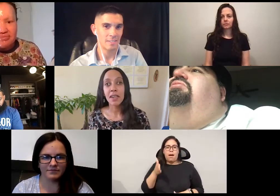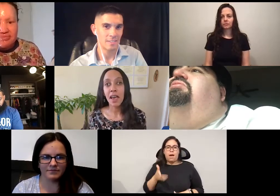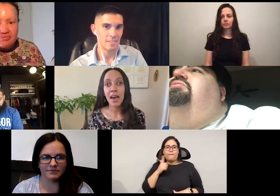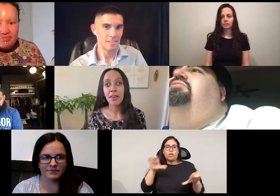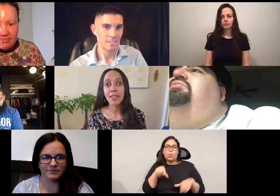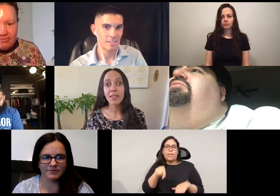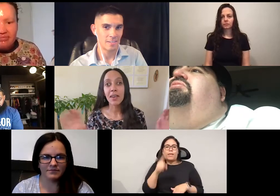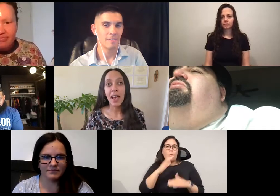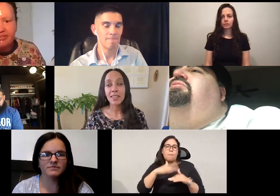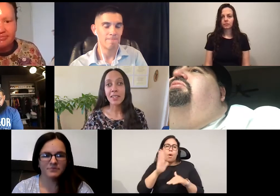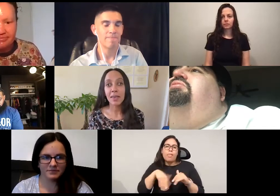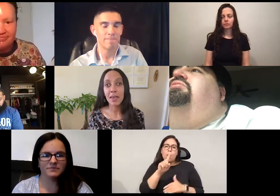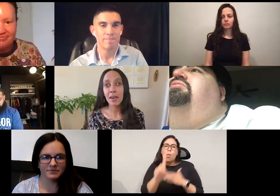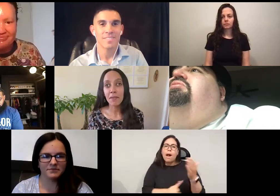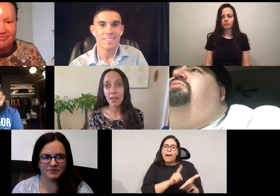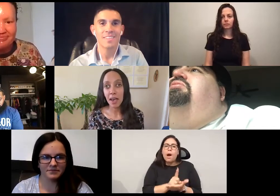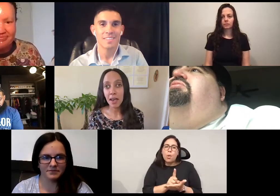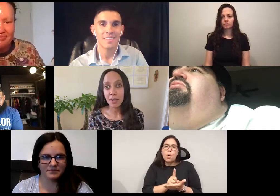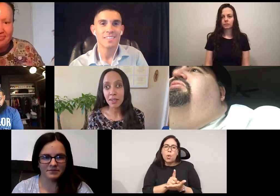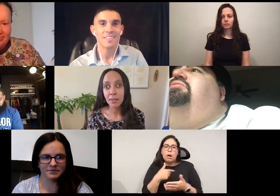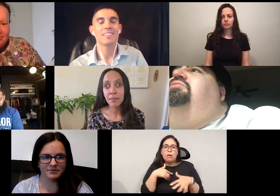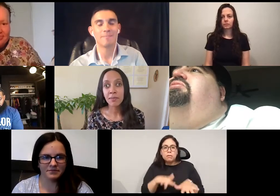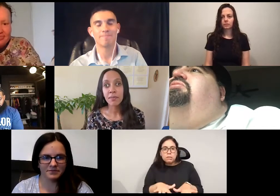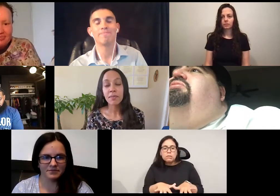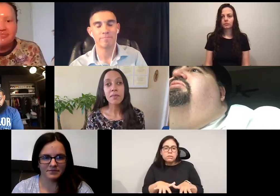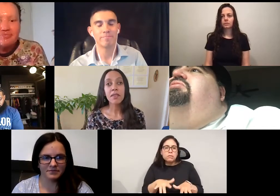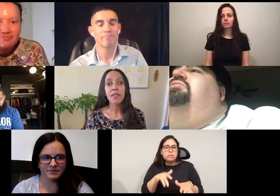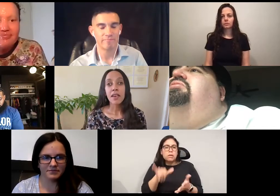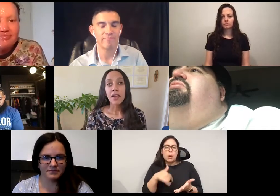than an hour. So I asked to be here for an hour.